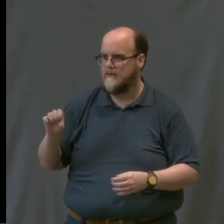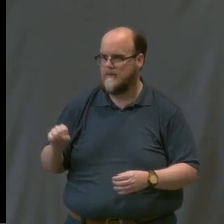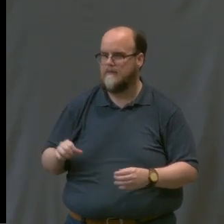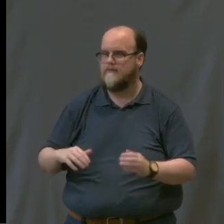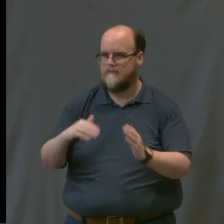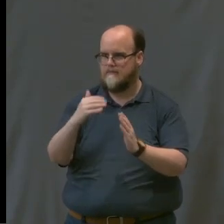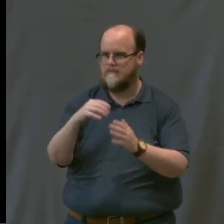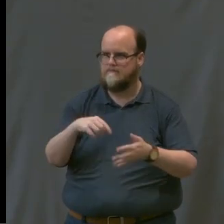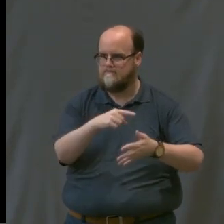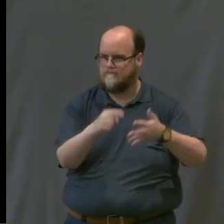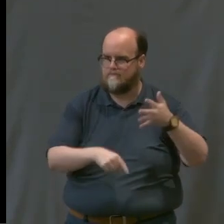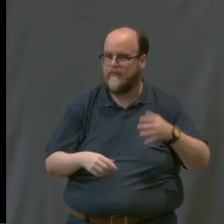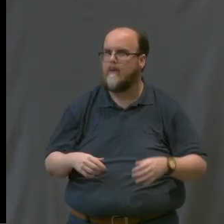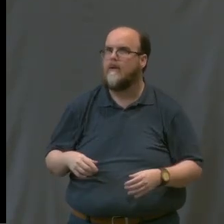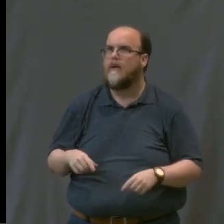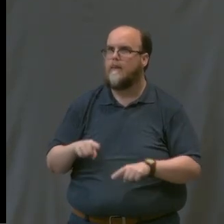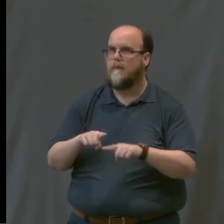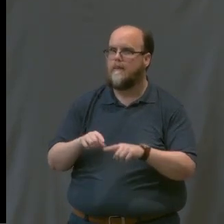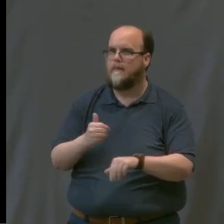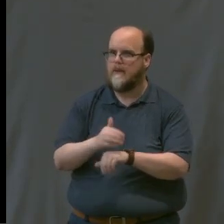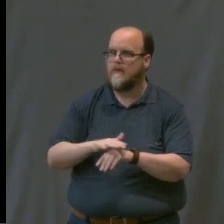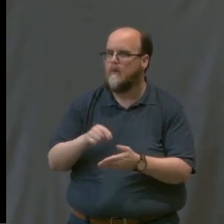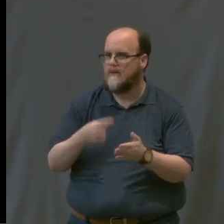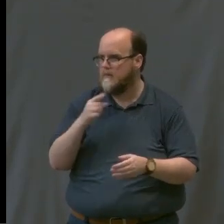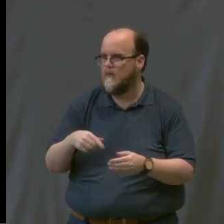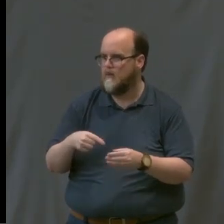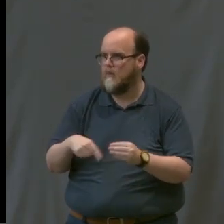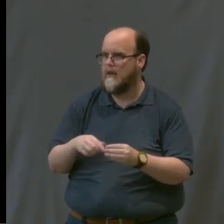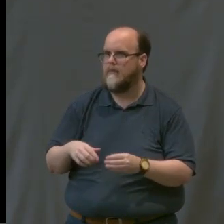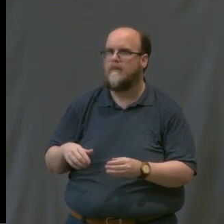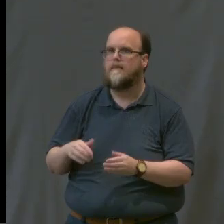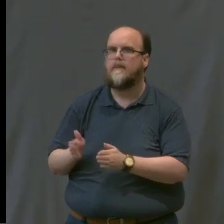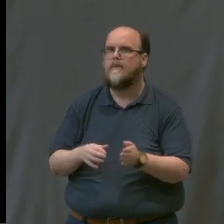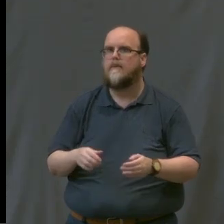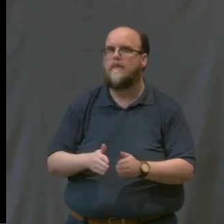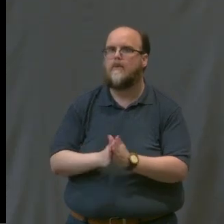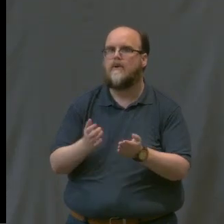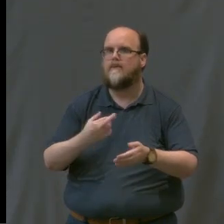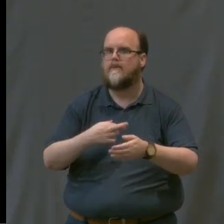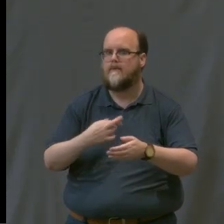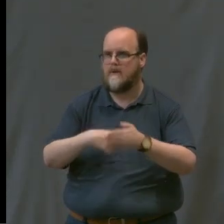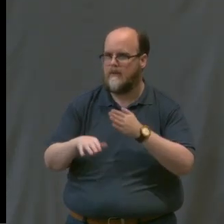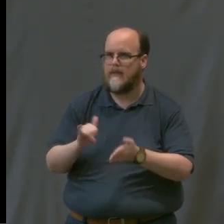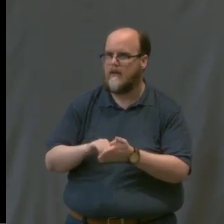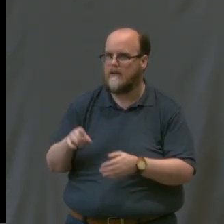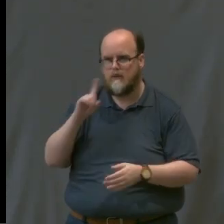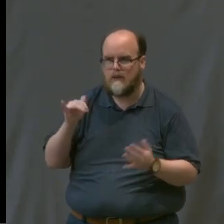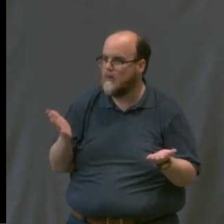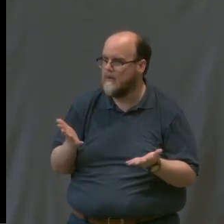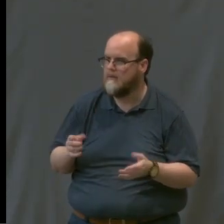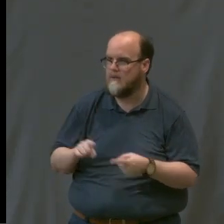on what I mentioned before about the layout of the book of Revelation, what does that look like? What does that look like to you?